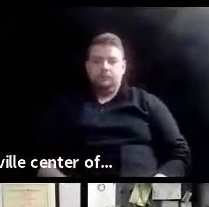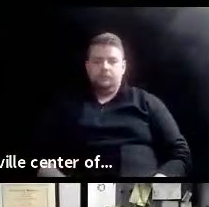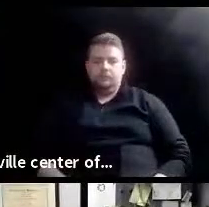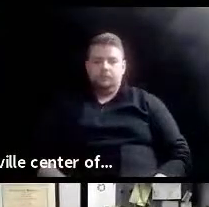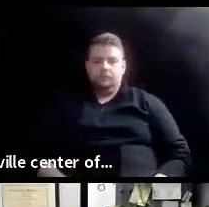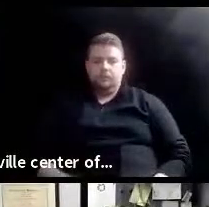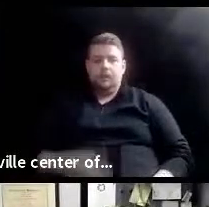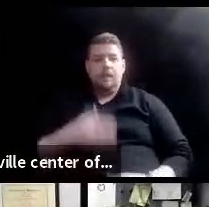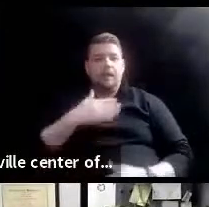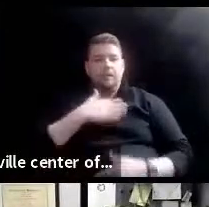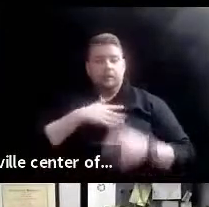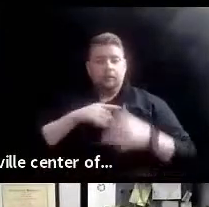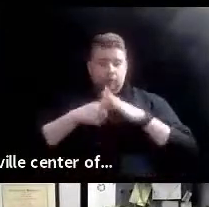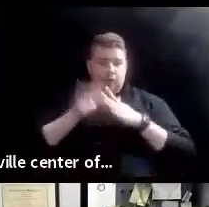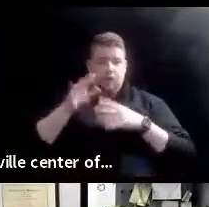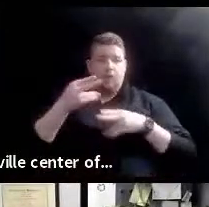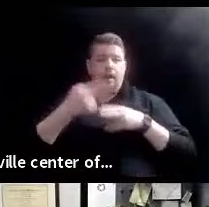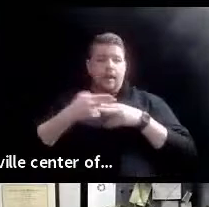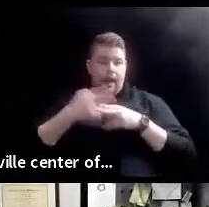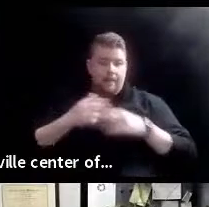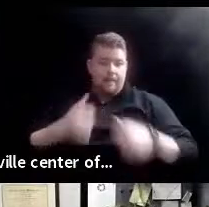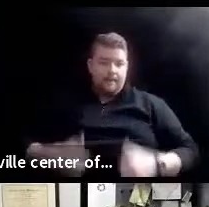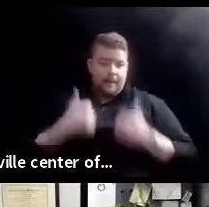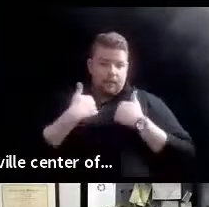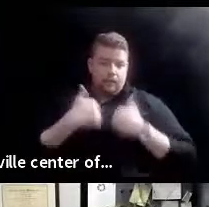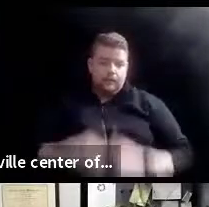You may please start out by saying your name and your address.